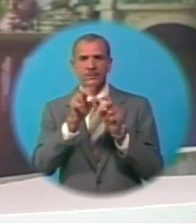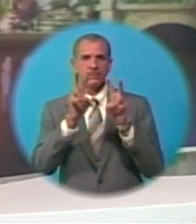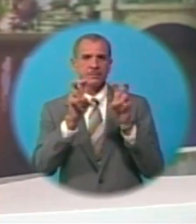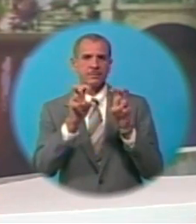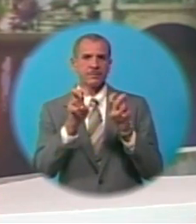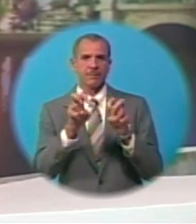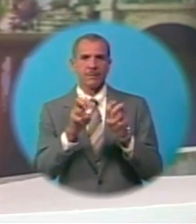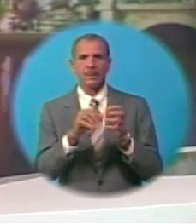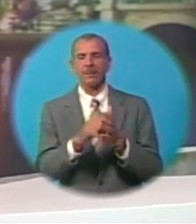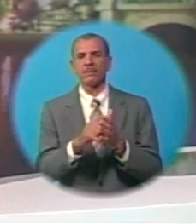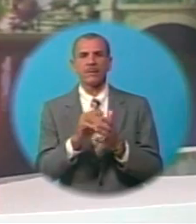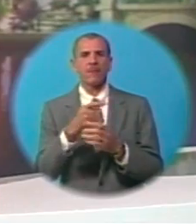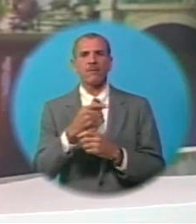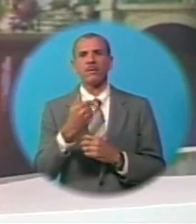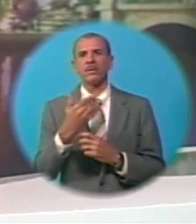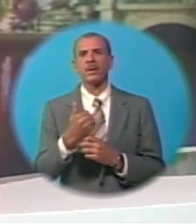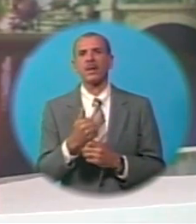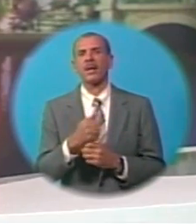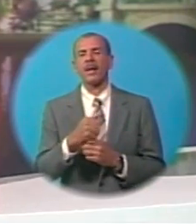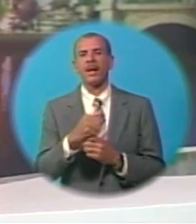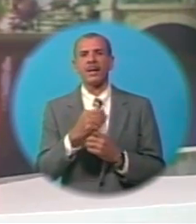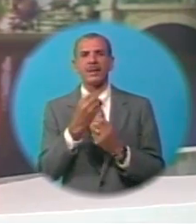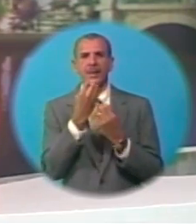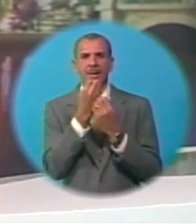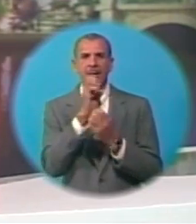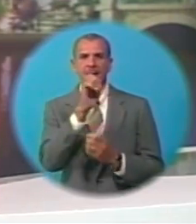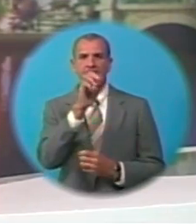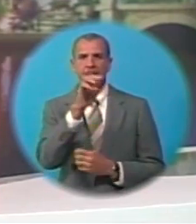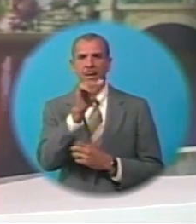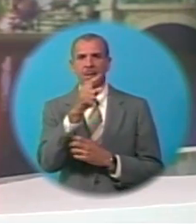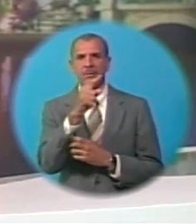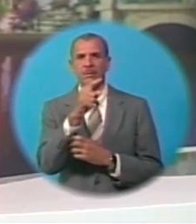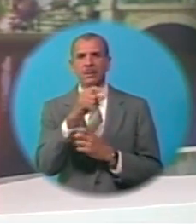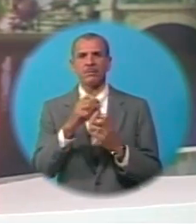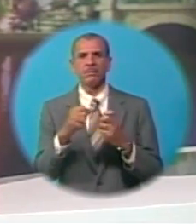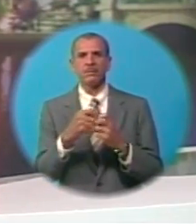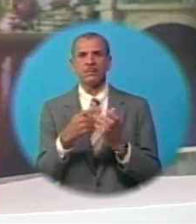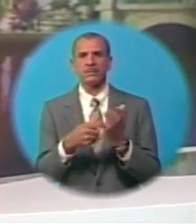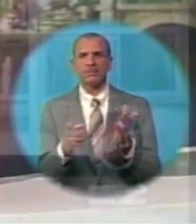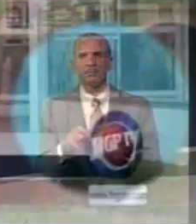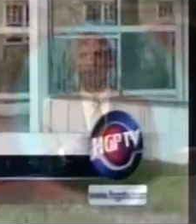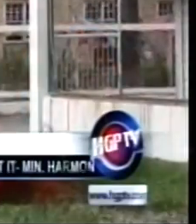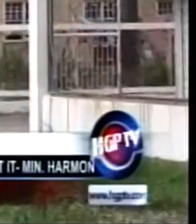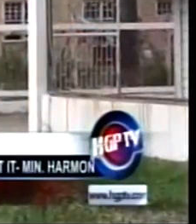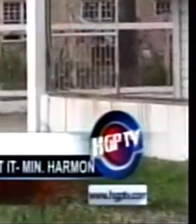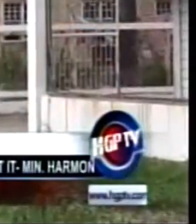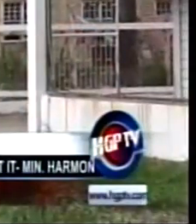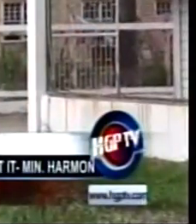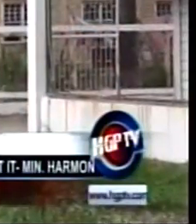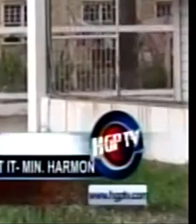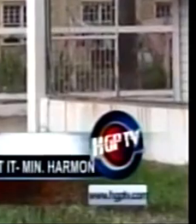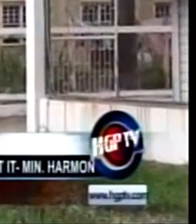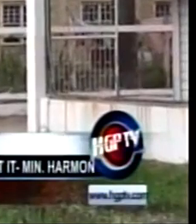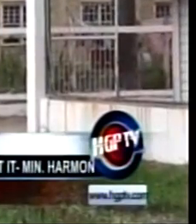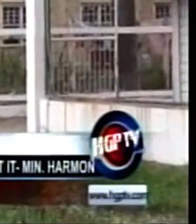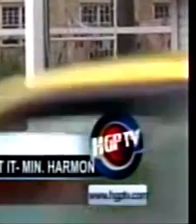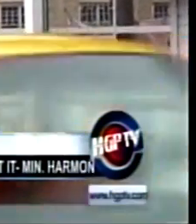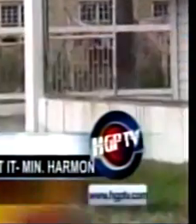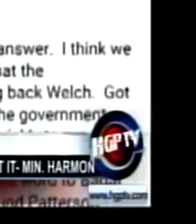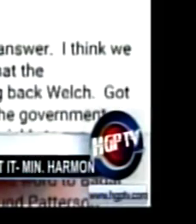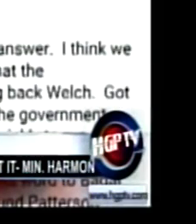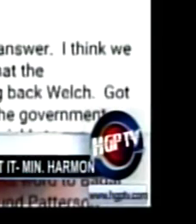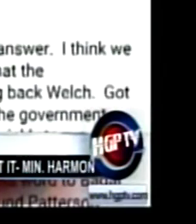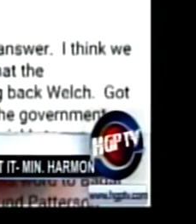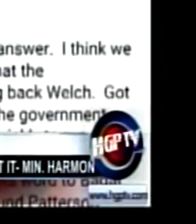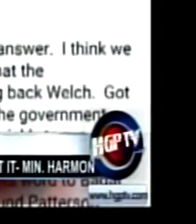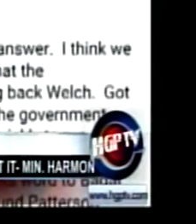investigations into the content of a leaked email about a racket. Even as the police investigate the content of